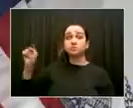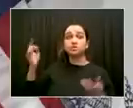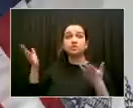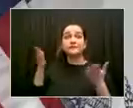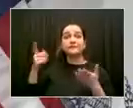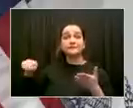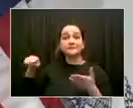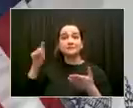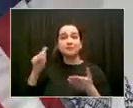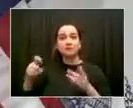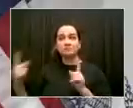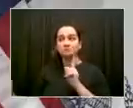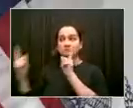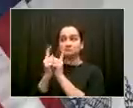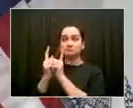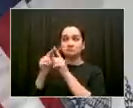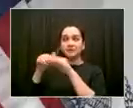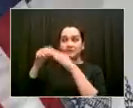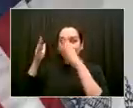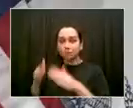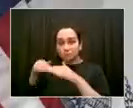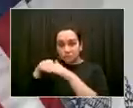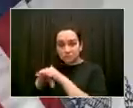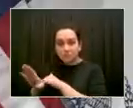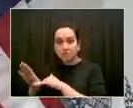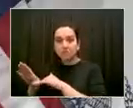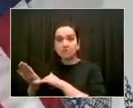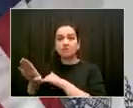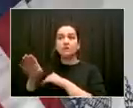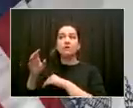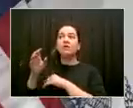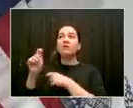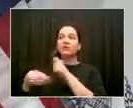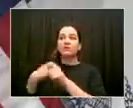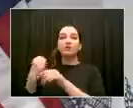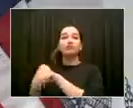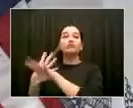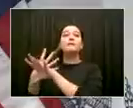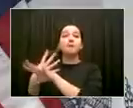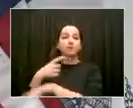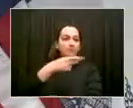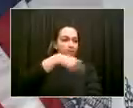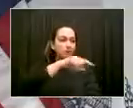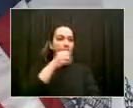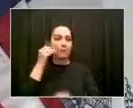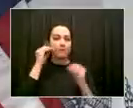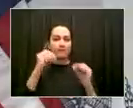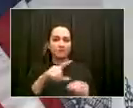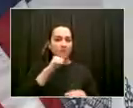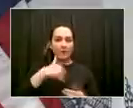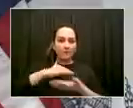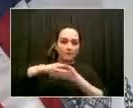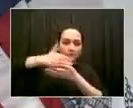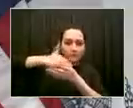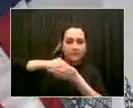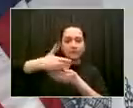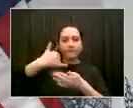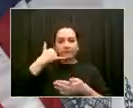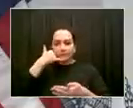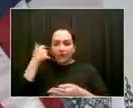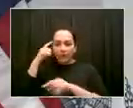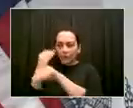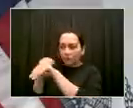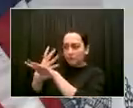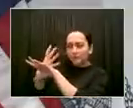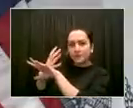they don't have access to technology, no phones, no iPads, internet, and a lot of them are afraid to go into the shelter system